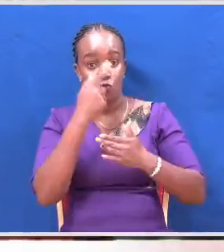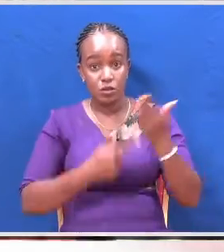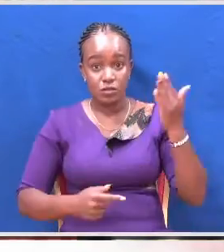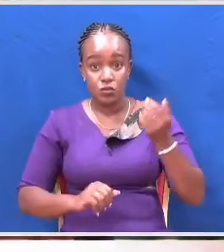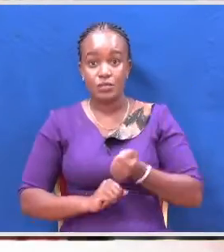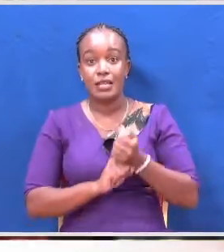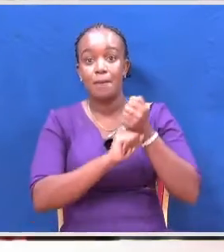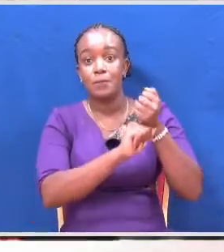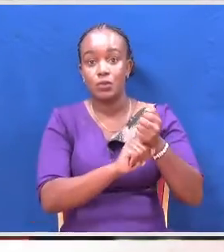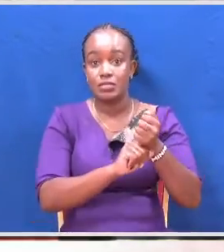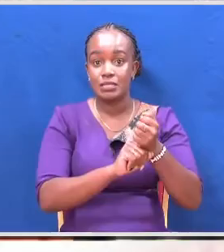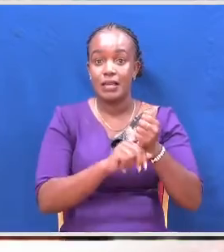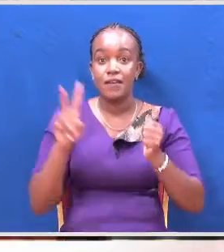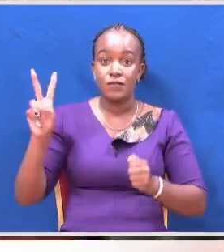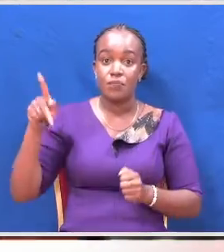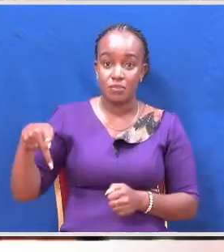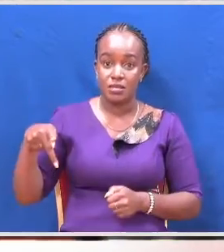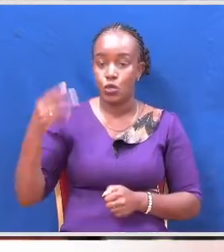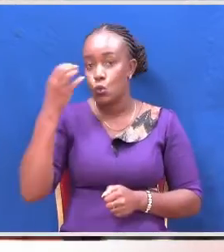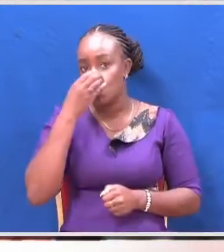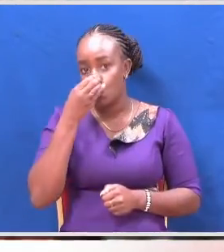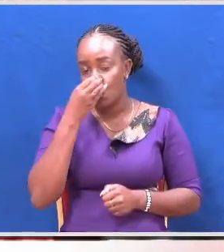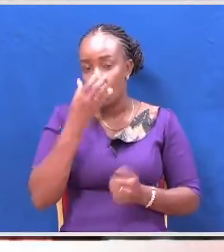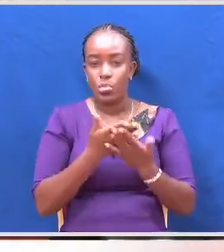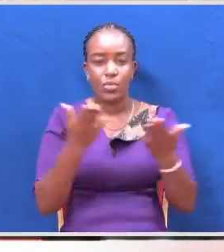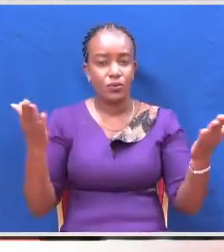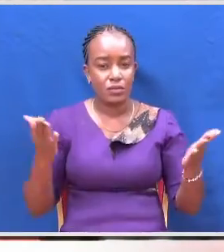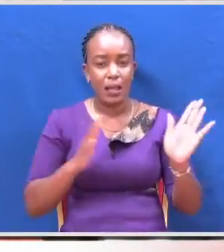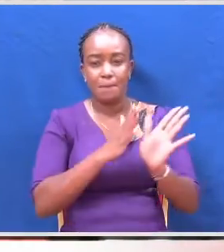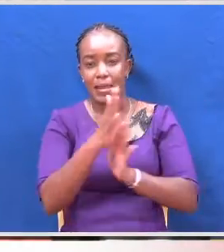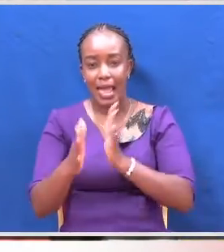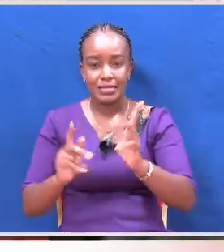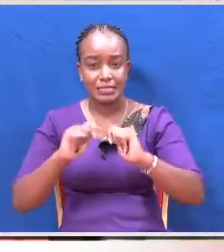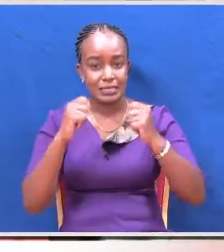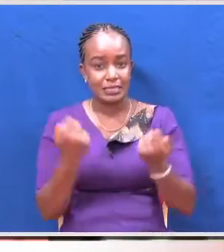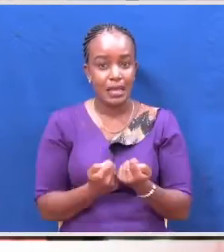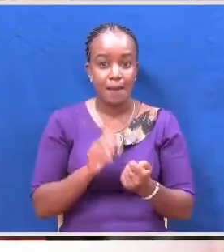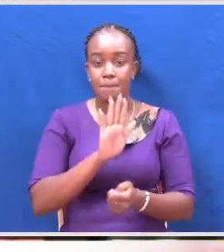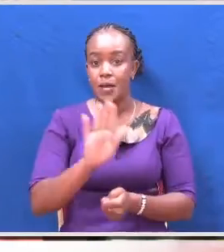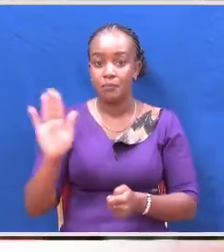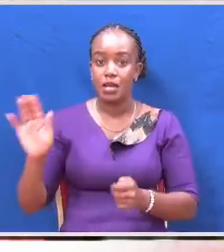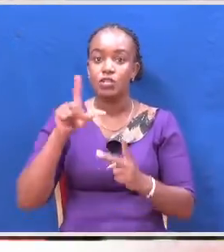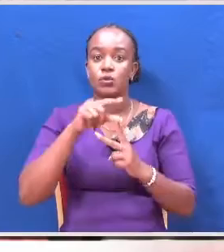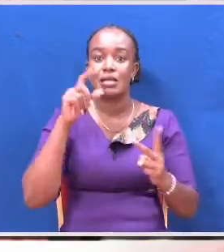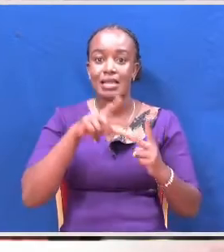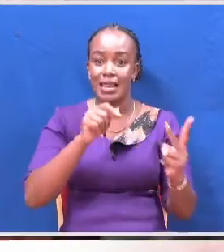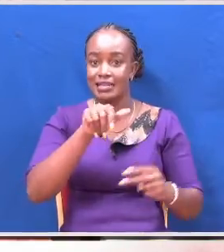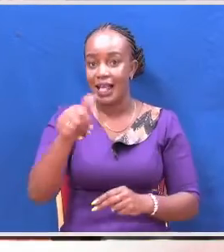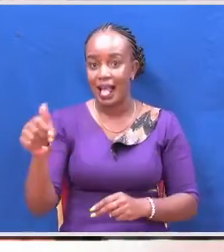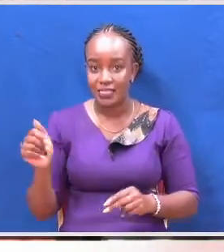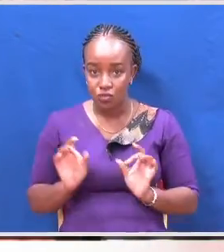wanajaribu kutuzuia, hatu wanajaribu kupanga timu yao ya kuchagua wengine watolewe kwa hii